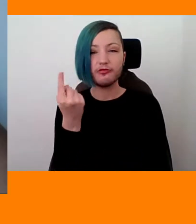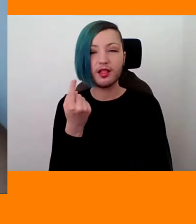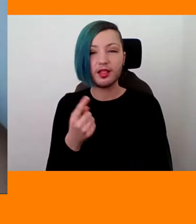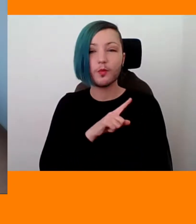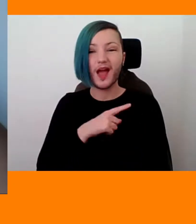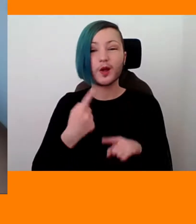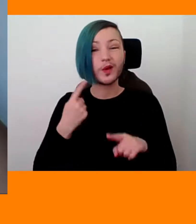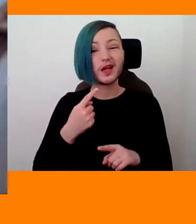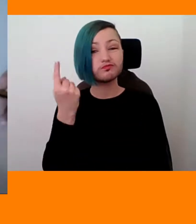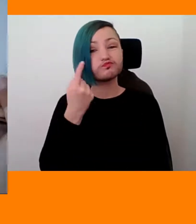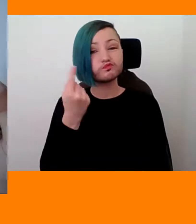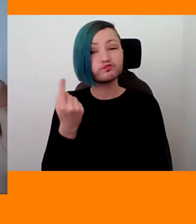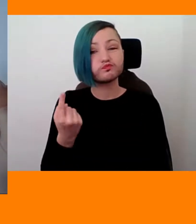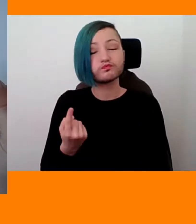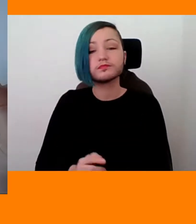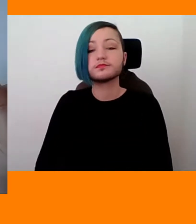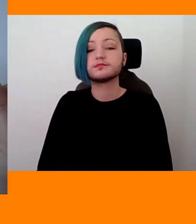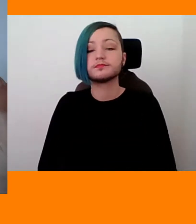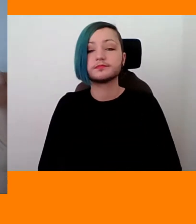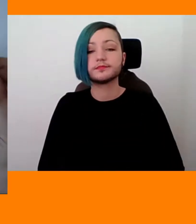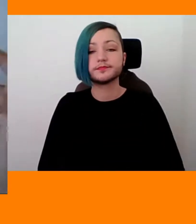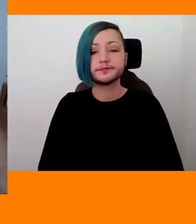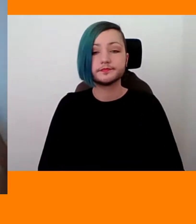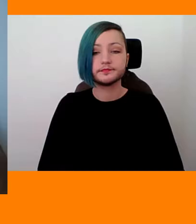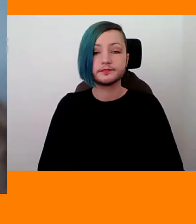quicker, like so.